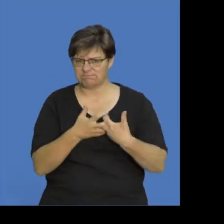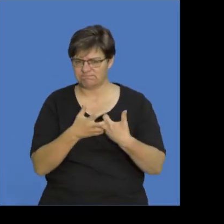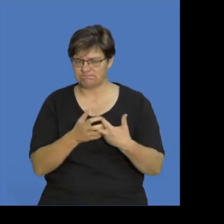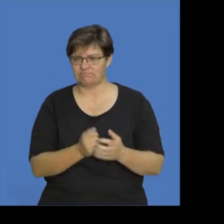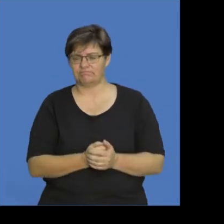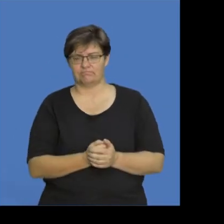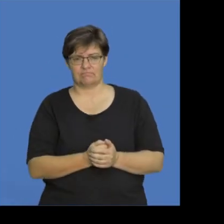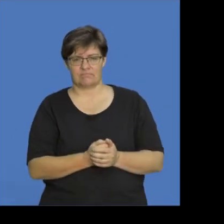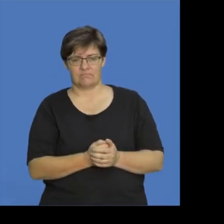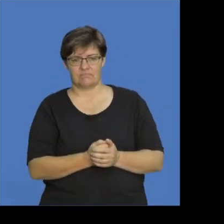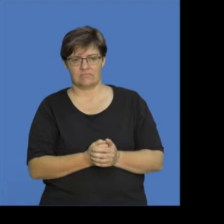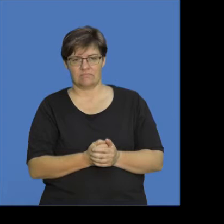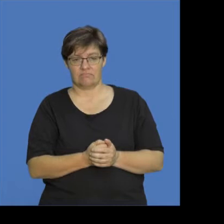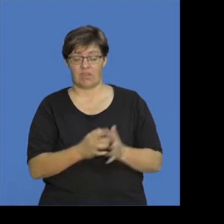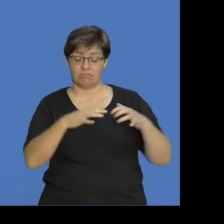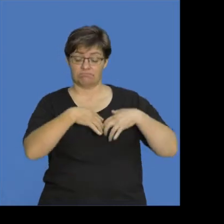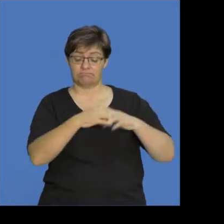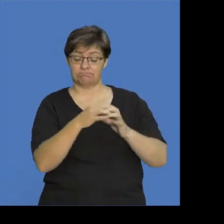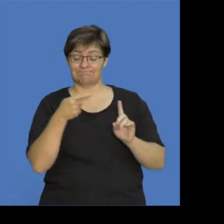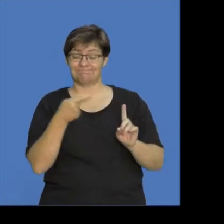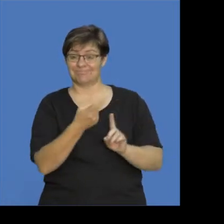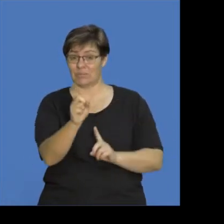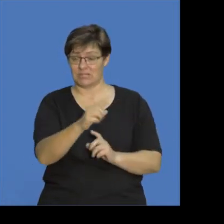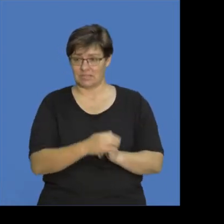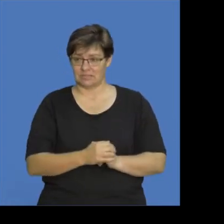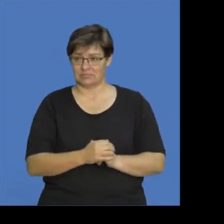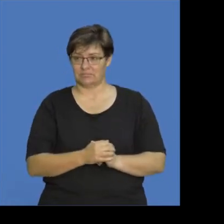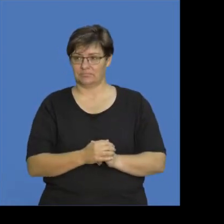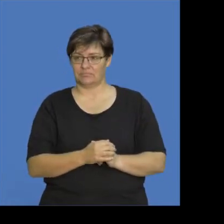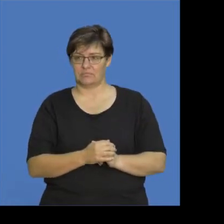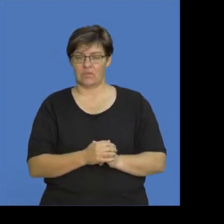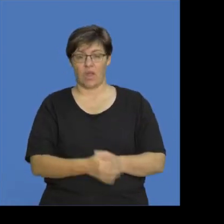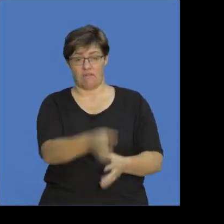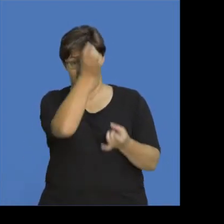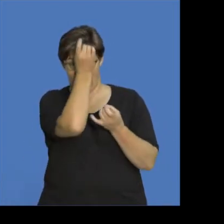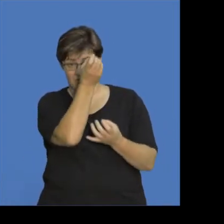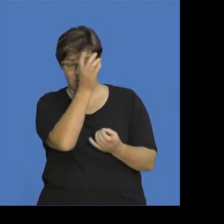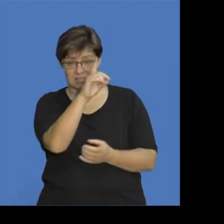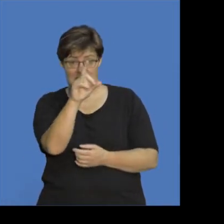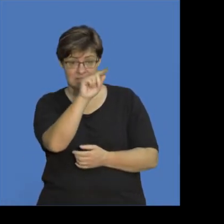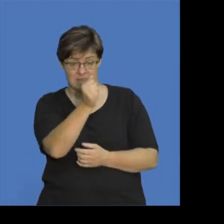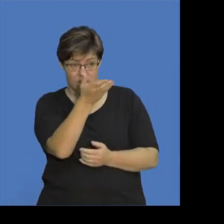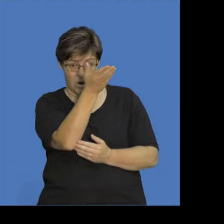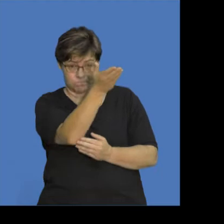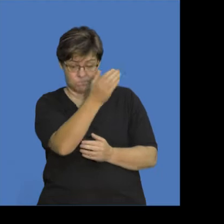So this is what we're going to have. We have our data there.